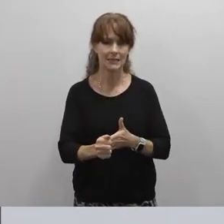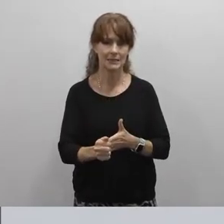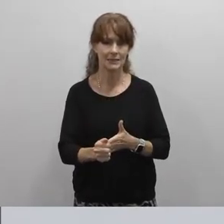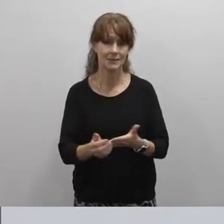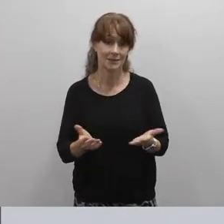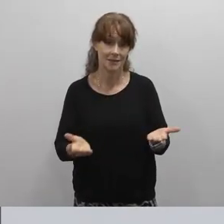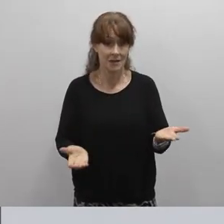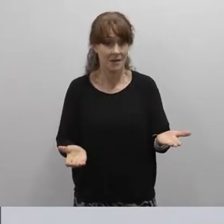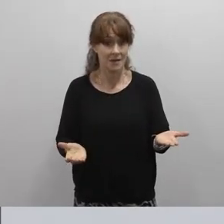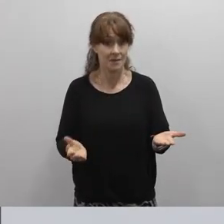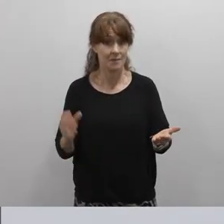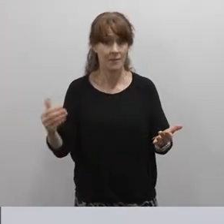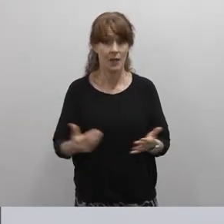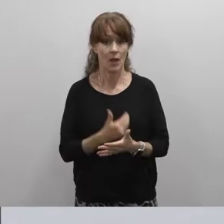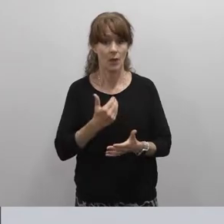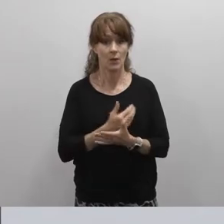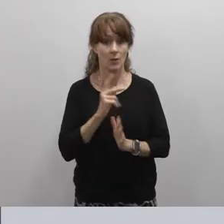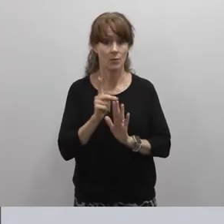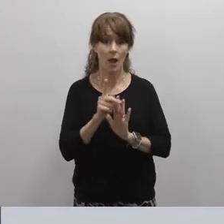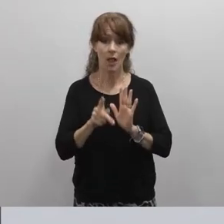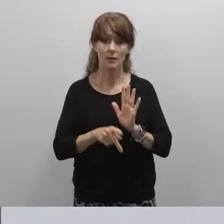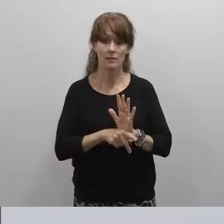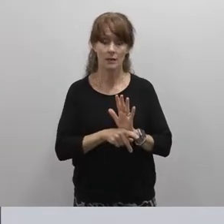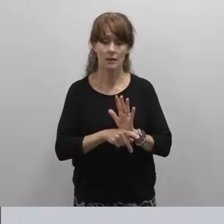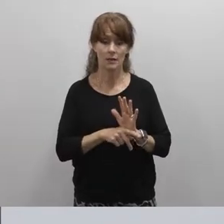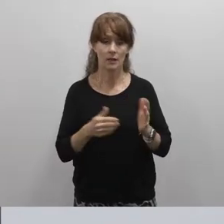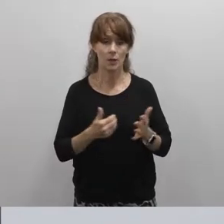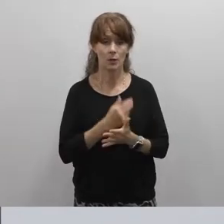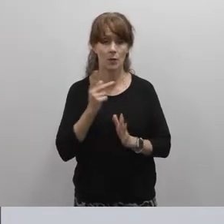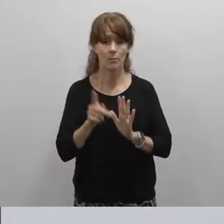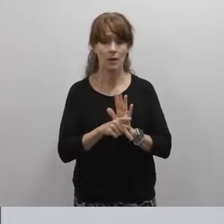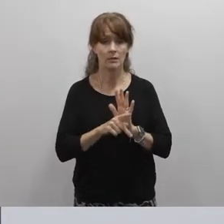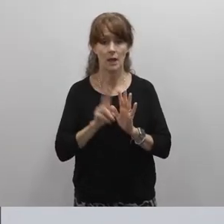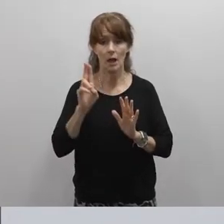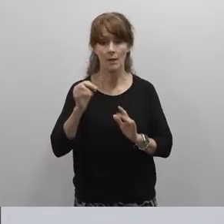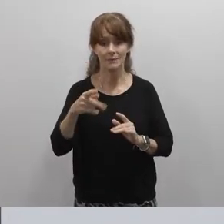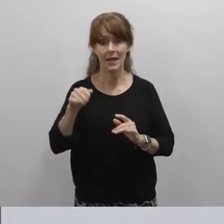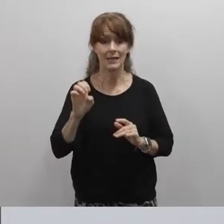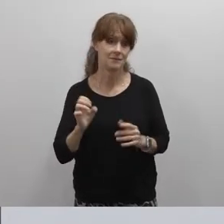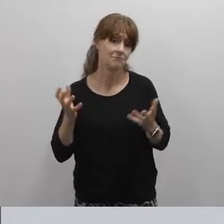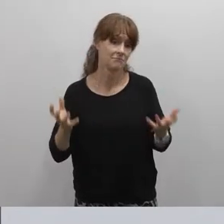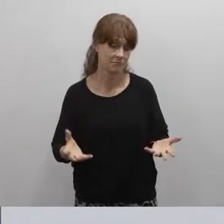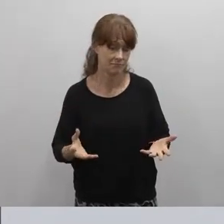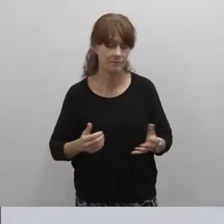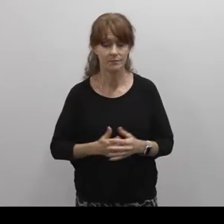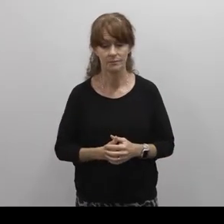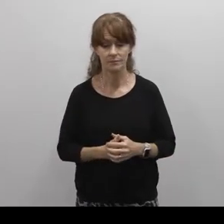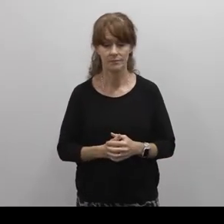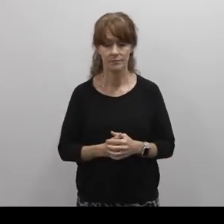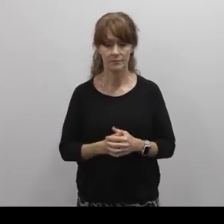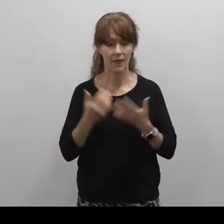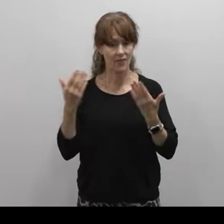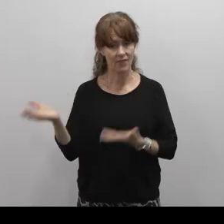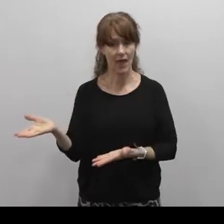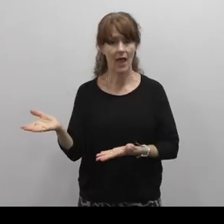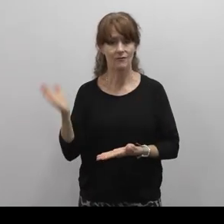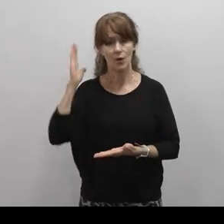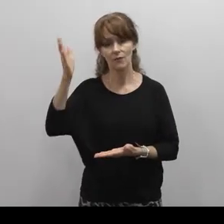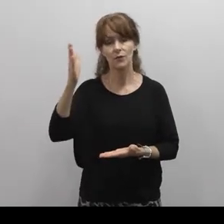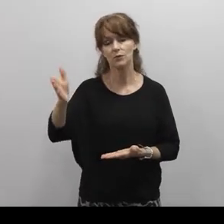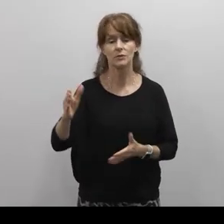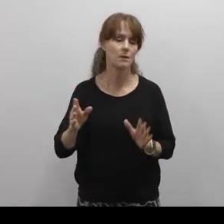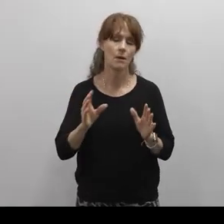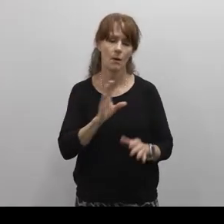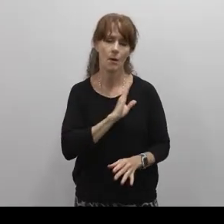perhaps another new policy, if not another policy update, right? So that's really what you see there in terms of future board